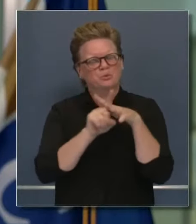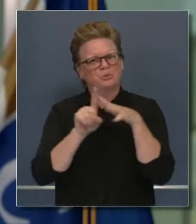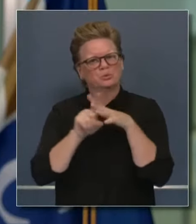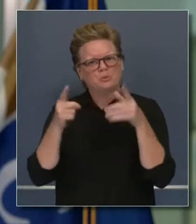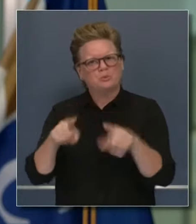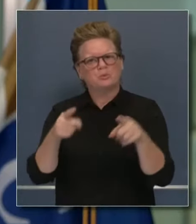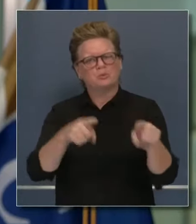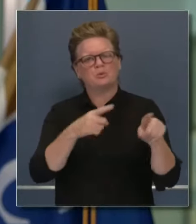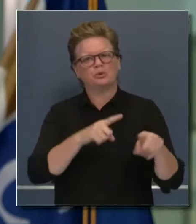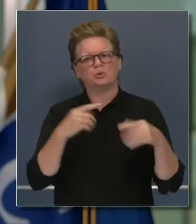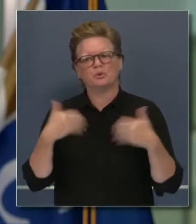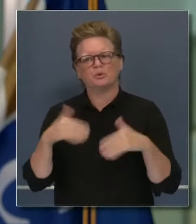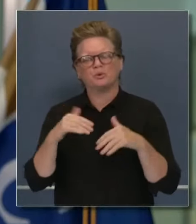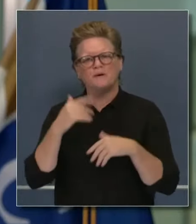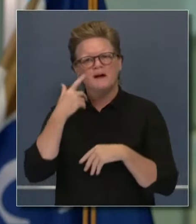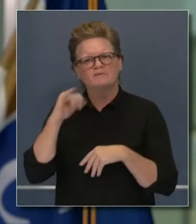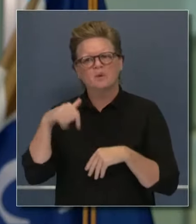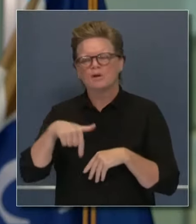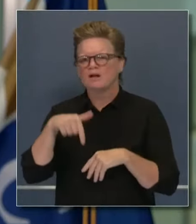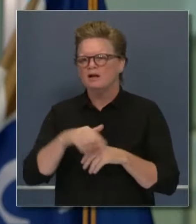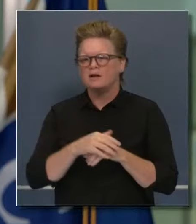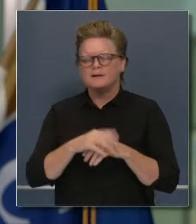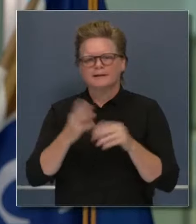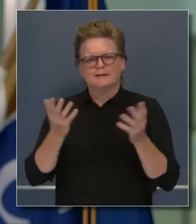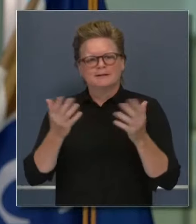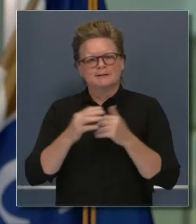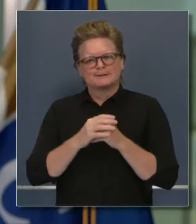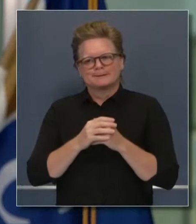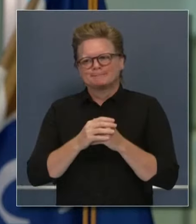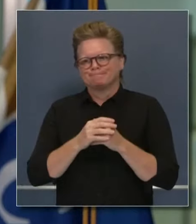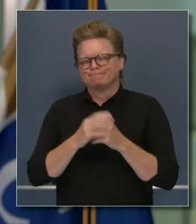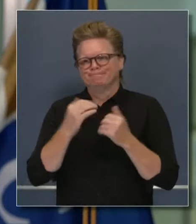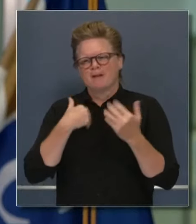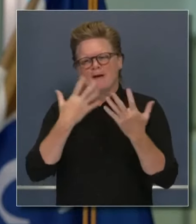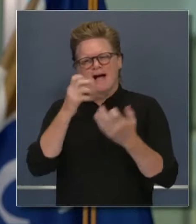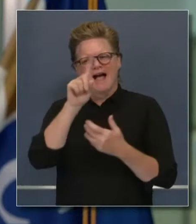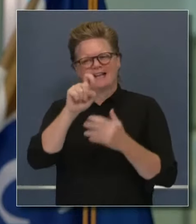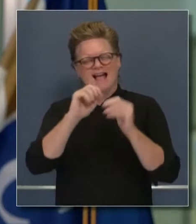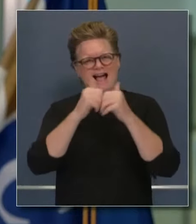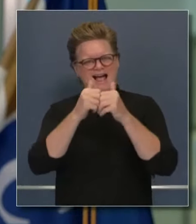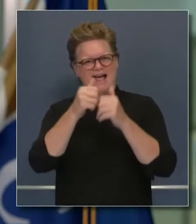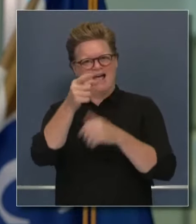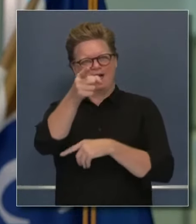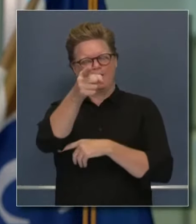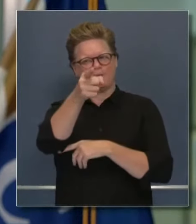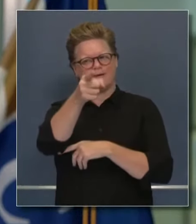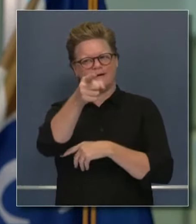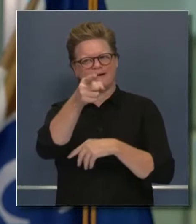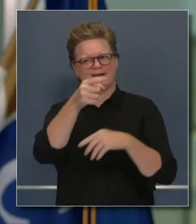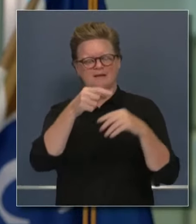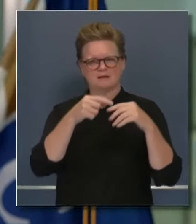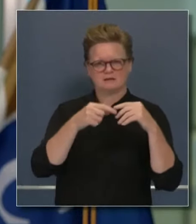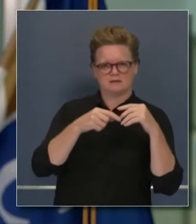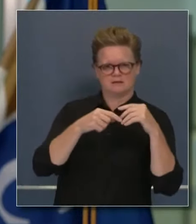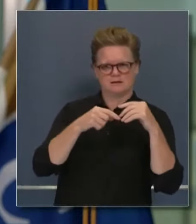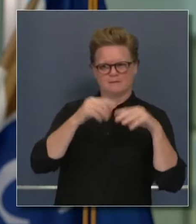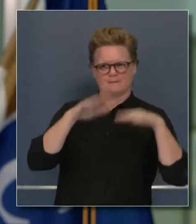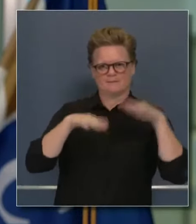California, as you well know. And I just wanted to ask you how you're balancing and how you're thinking about these demands and what are you